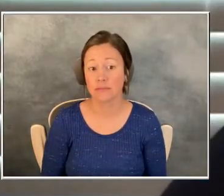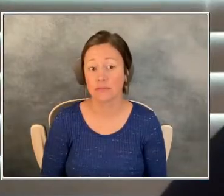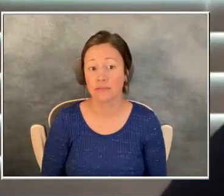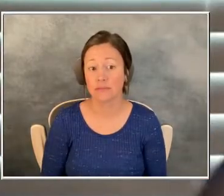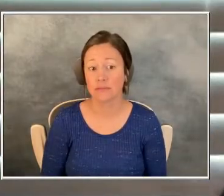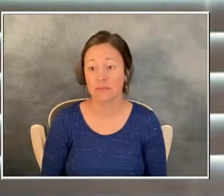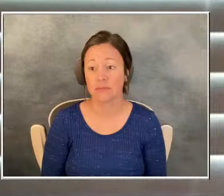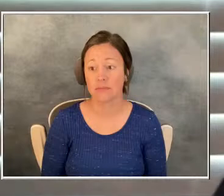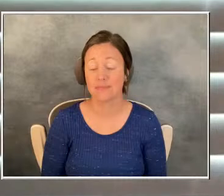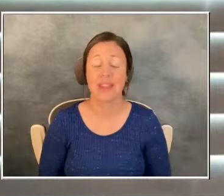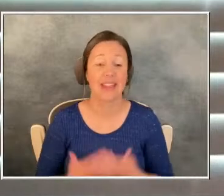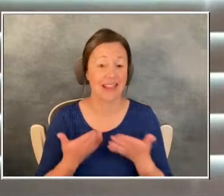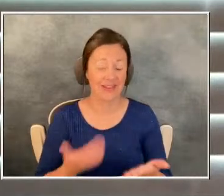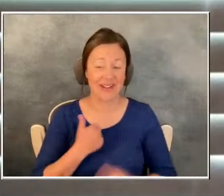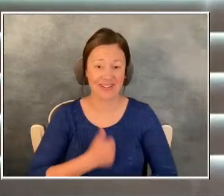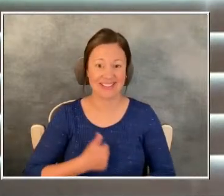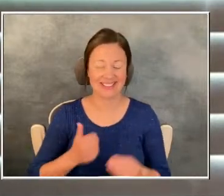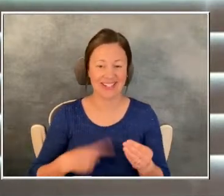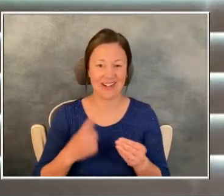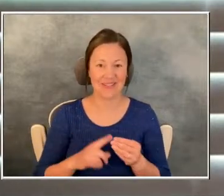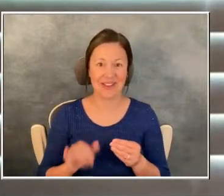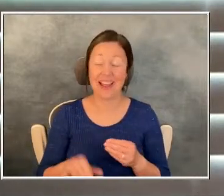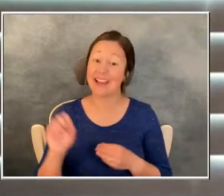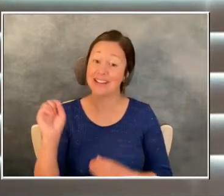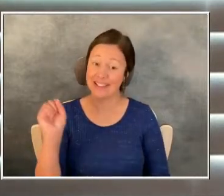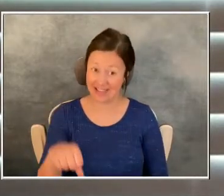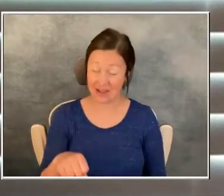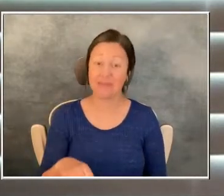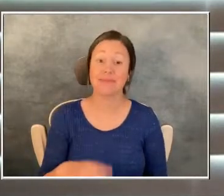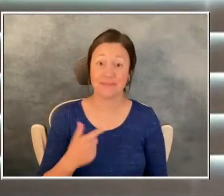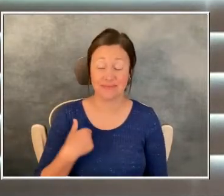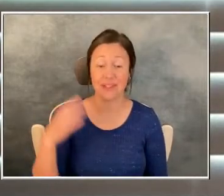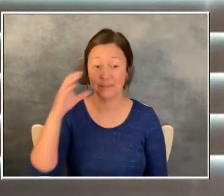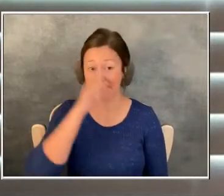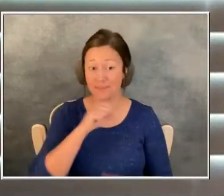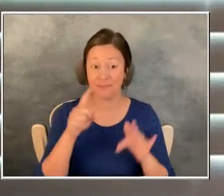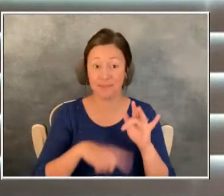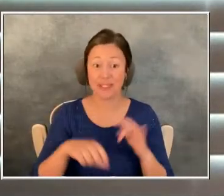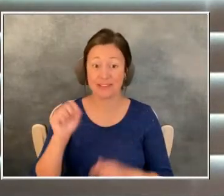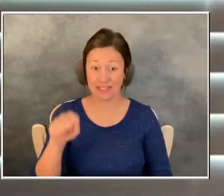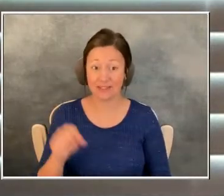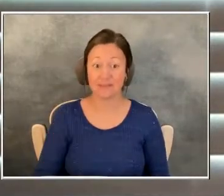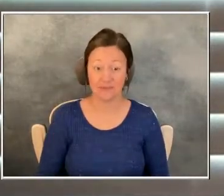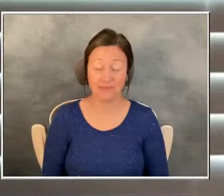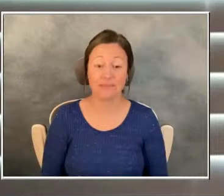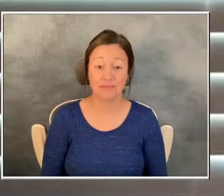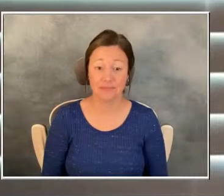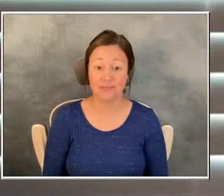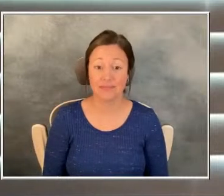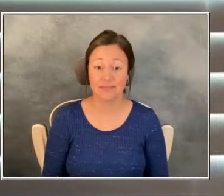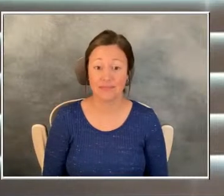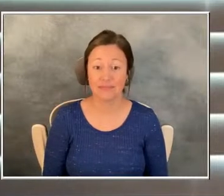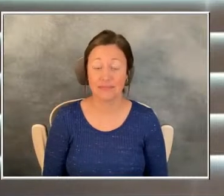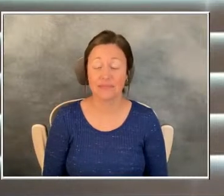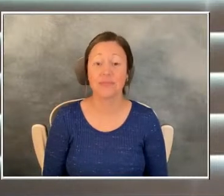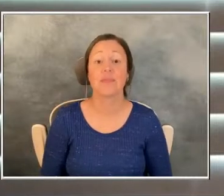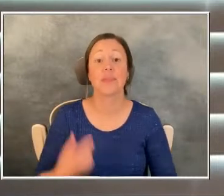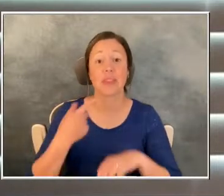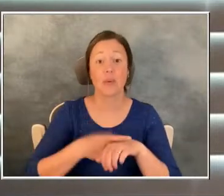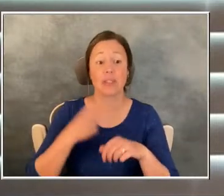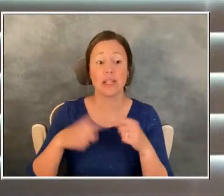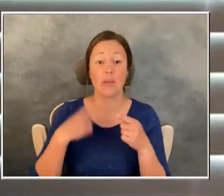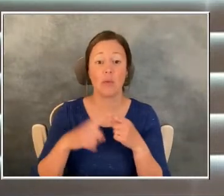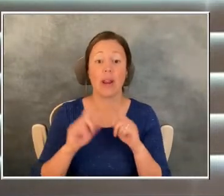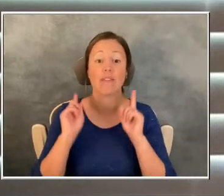There we go. Sorry about that. Yeah, actually I have. There was a time when I actually took a trip